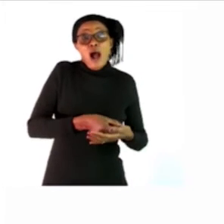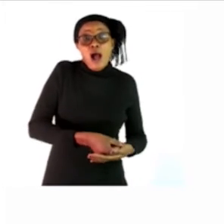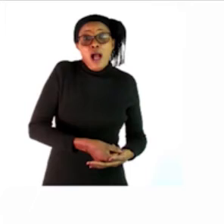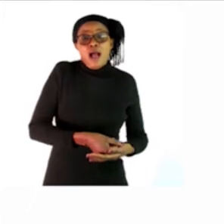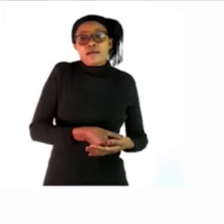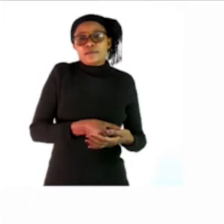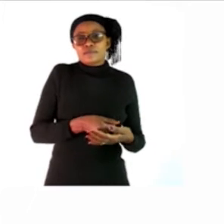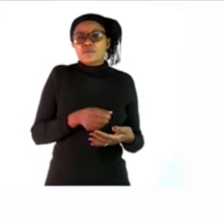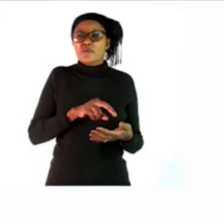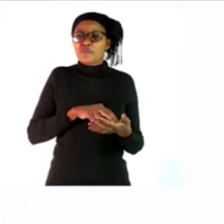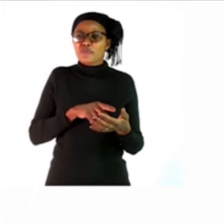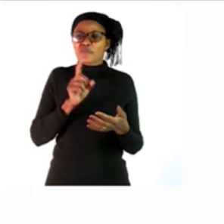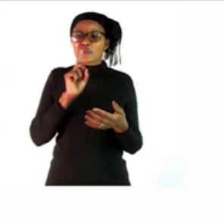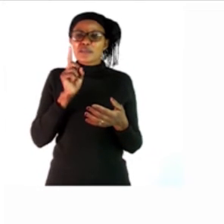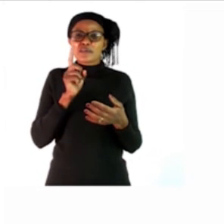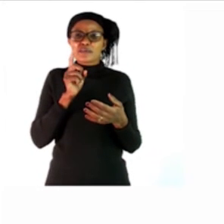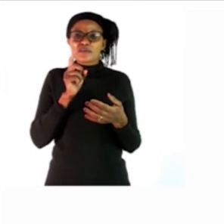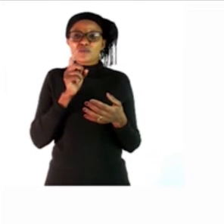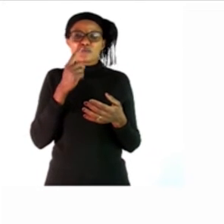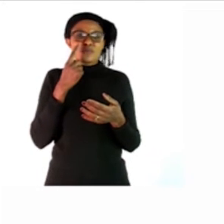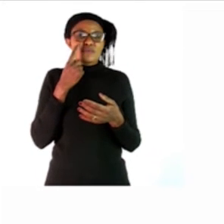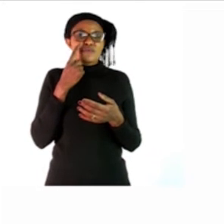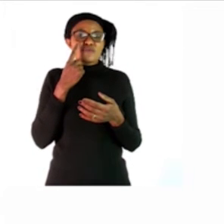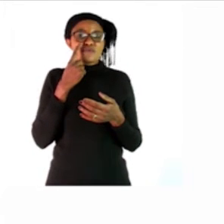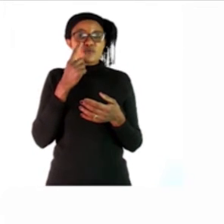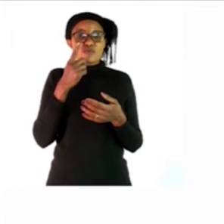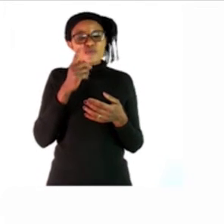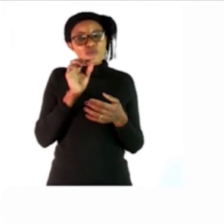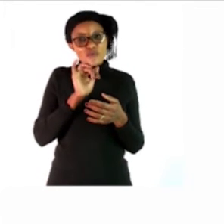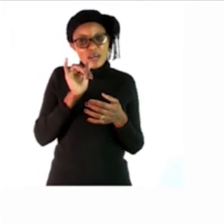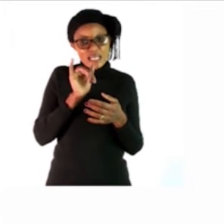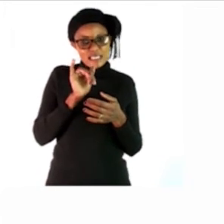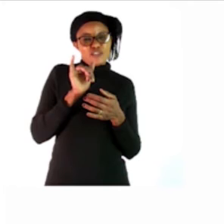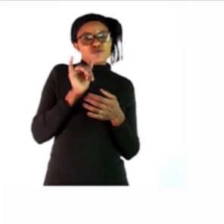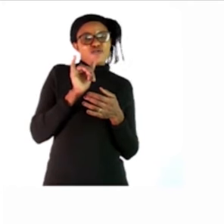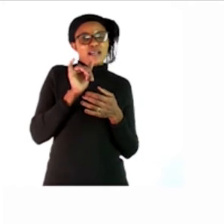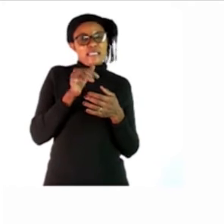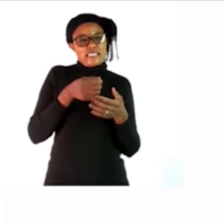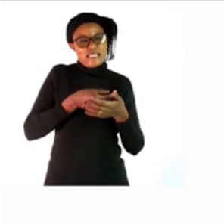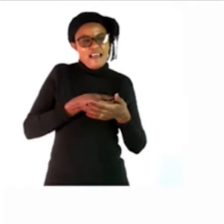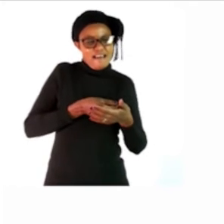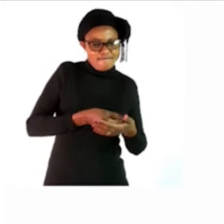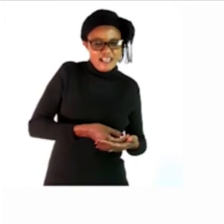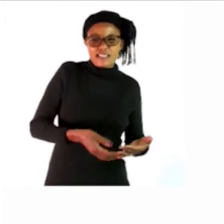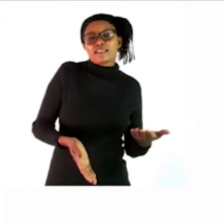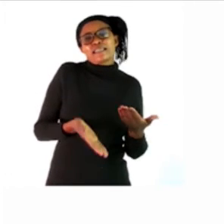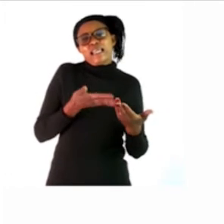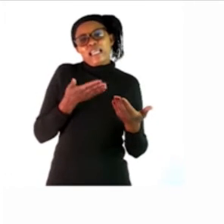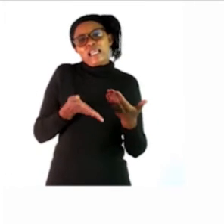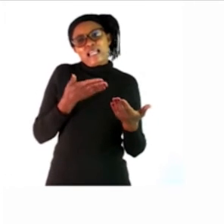What does that mean? We have to see which one is heavy and which one